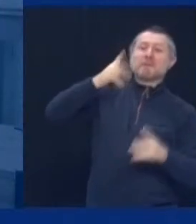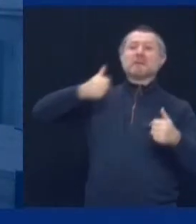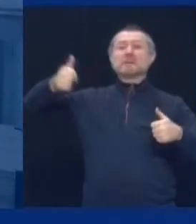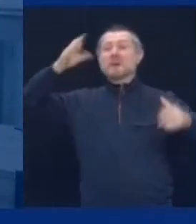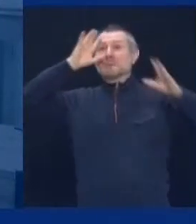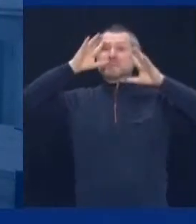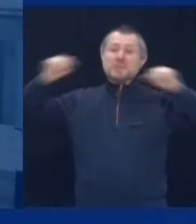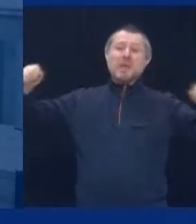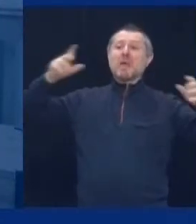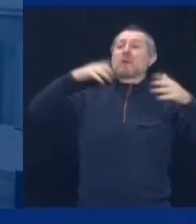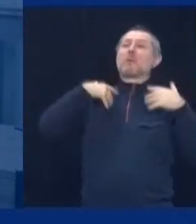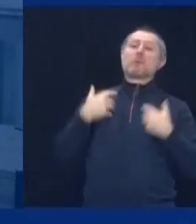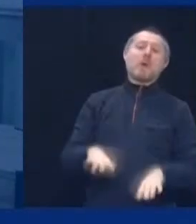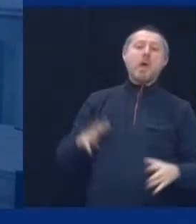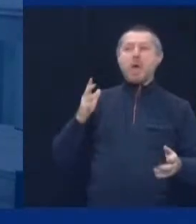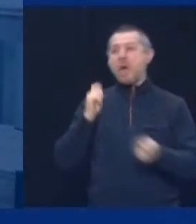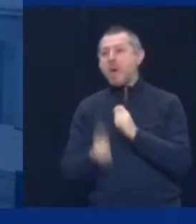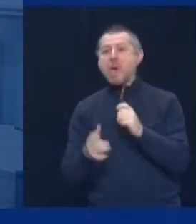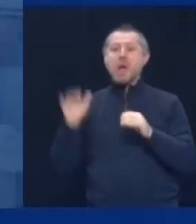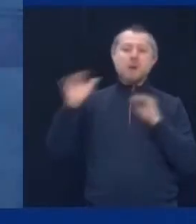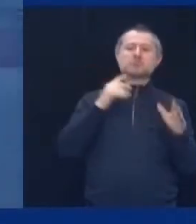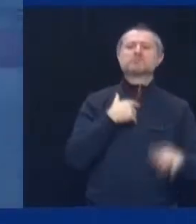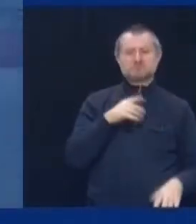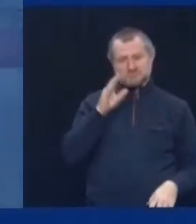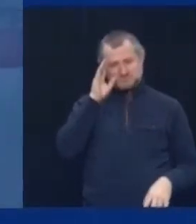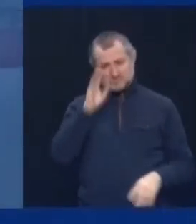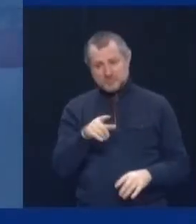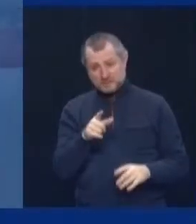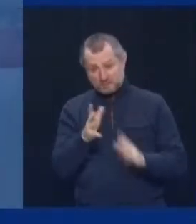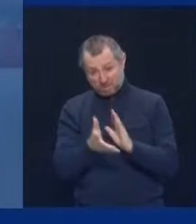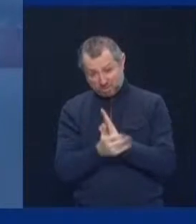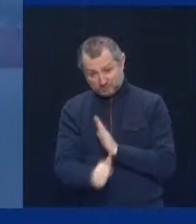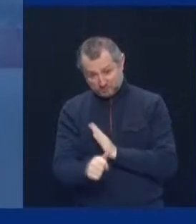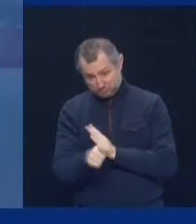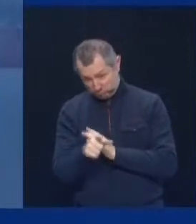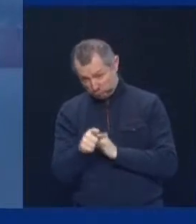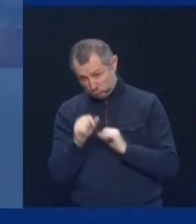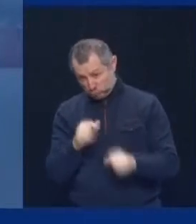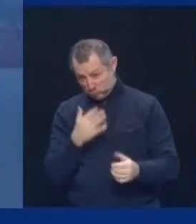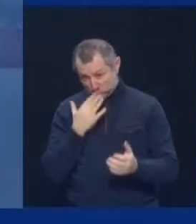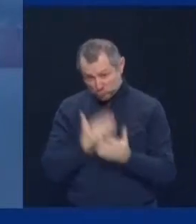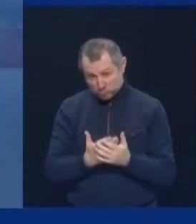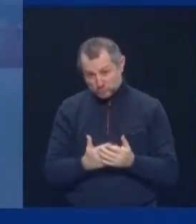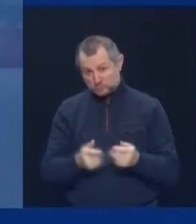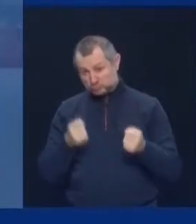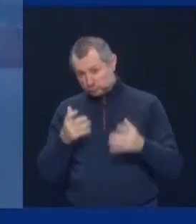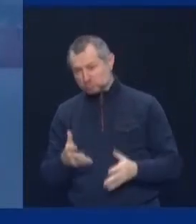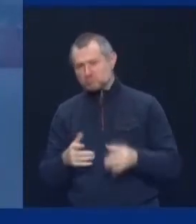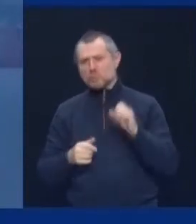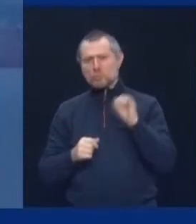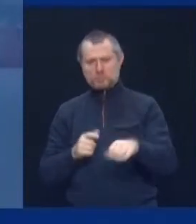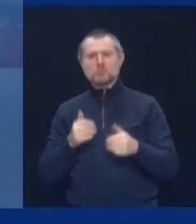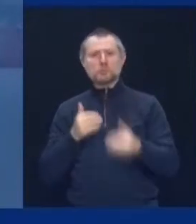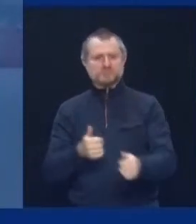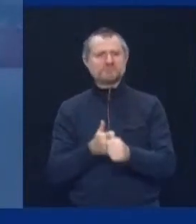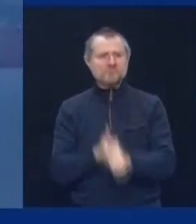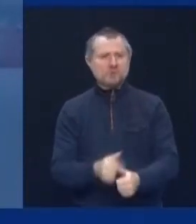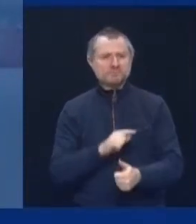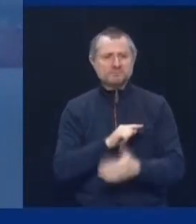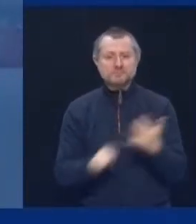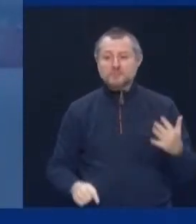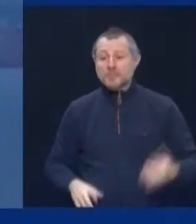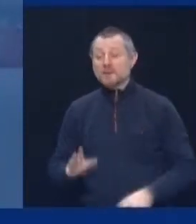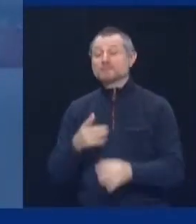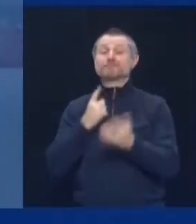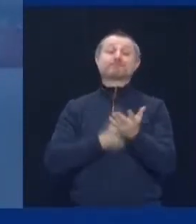they are competent hospital administrators, they will do it. Vaccines, which is the third